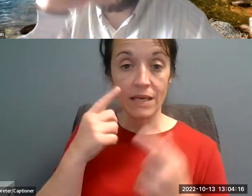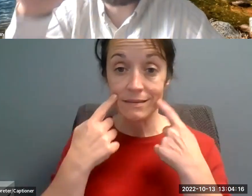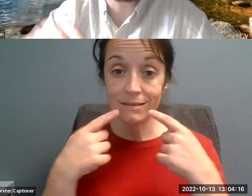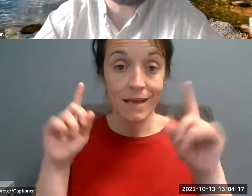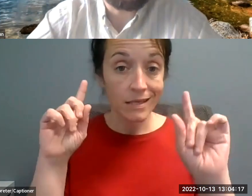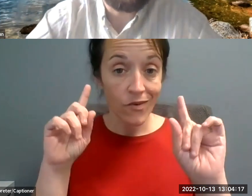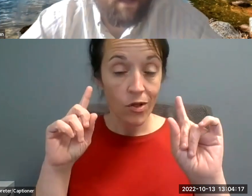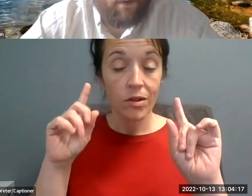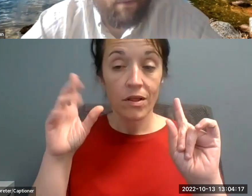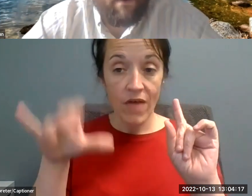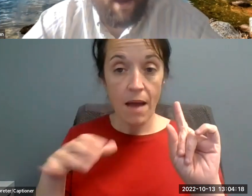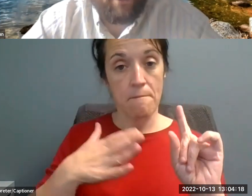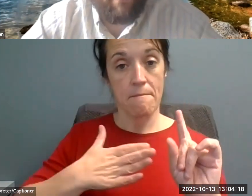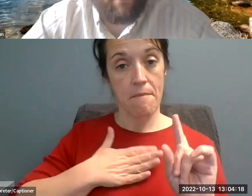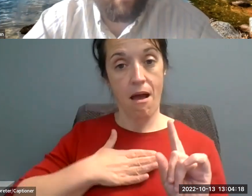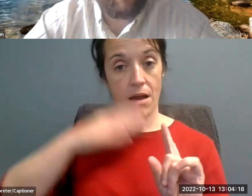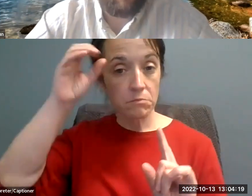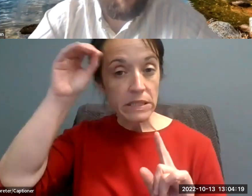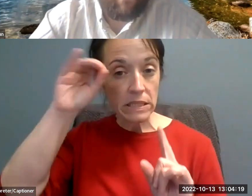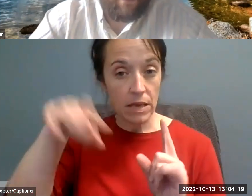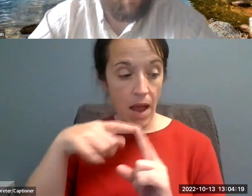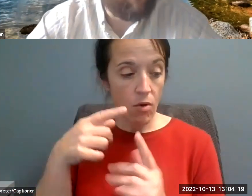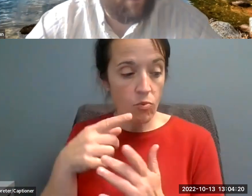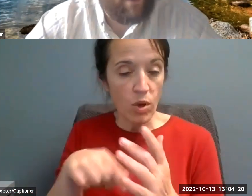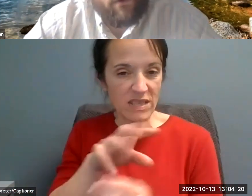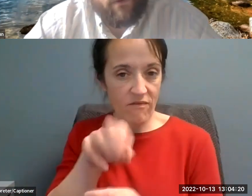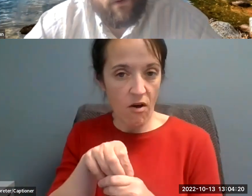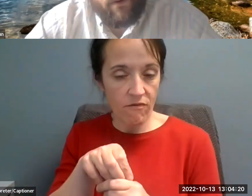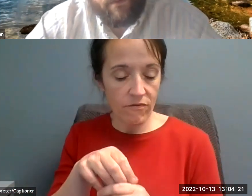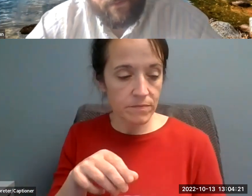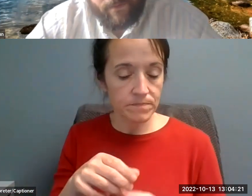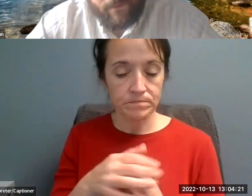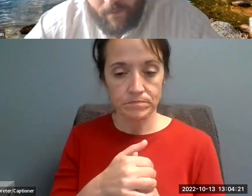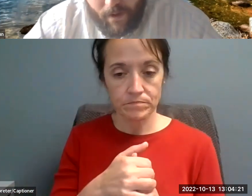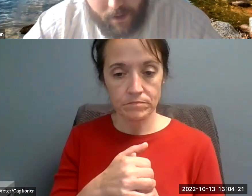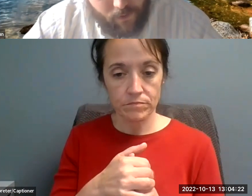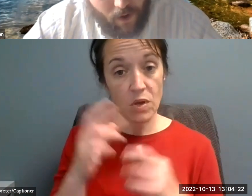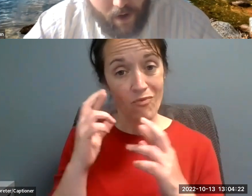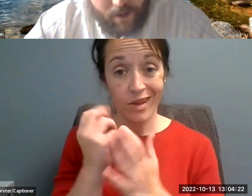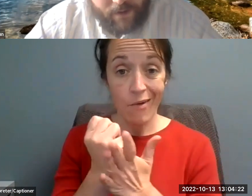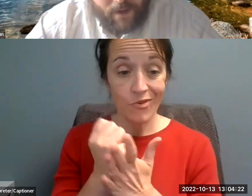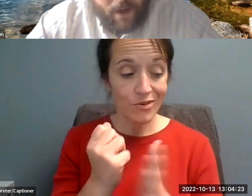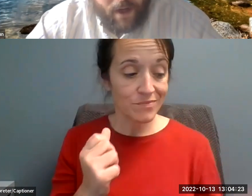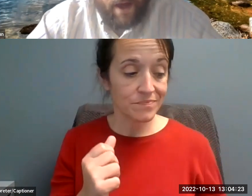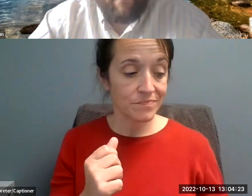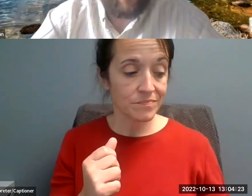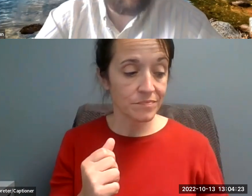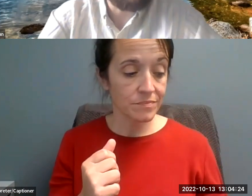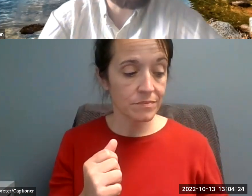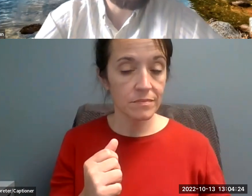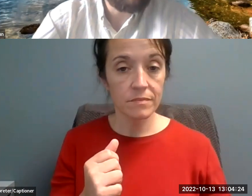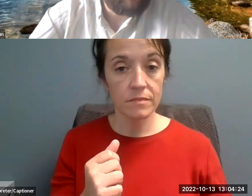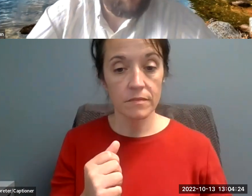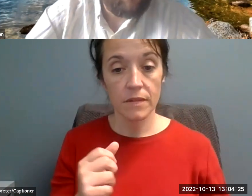I review. So it'll be a little bit of a mashup, but hopefully you will find it useful. As far as the